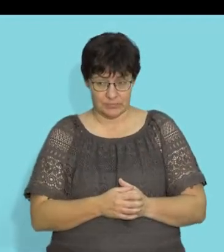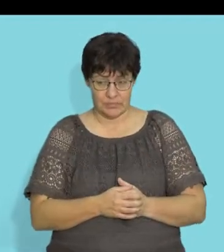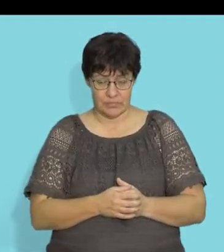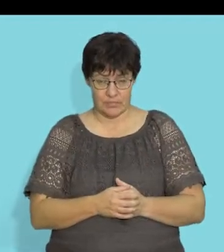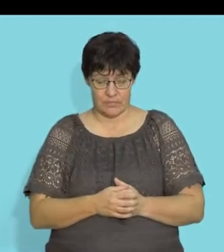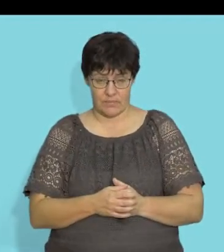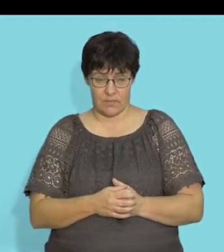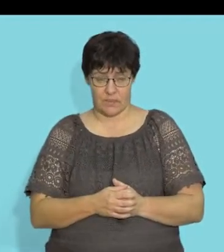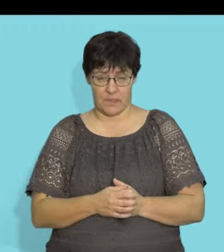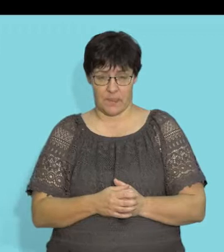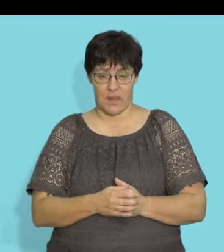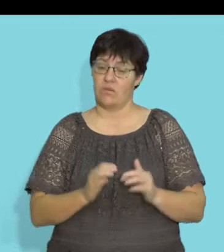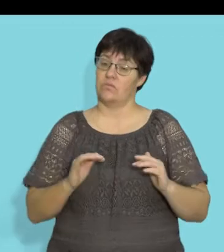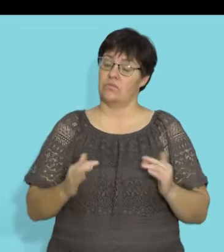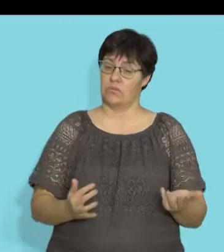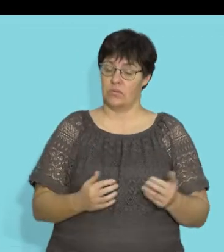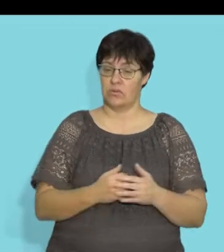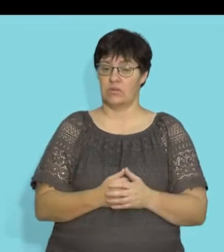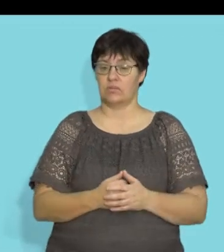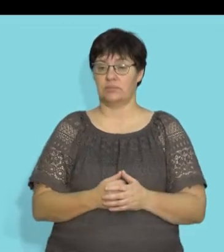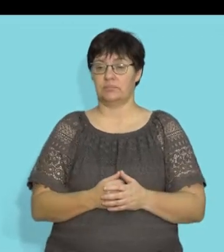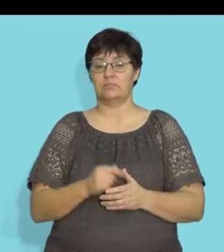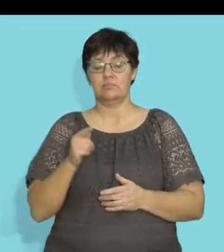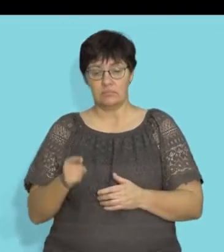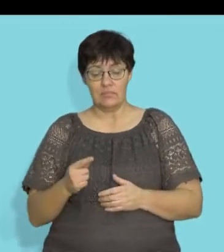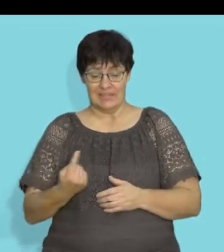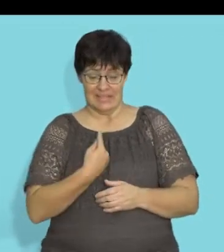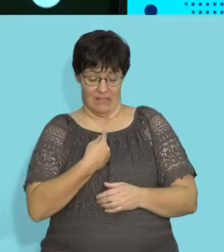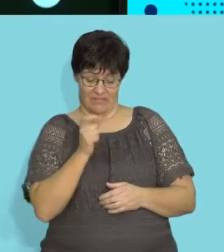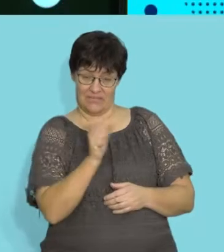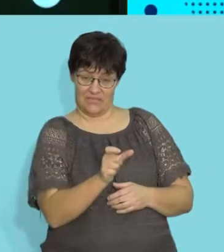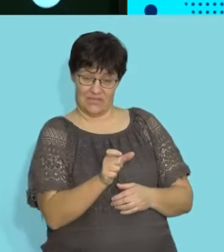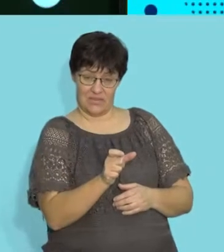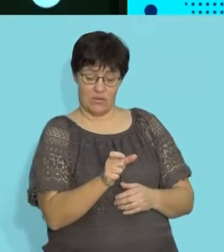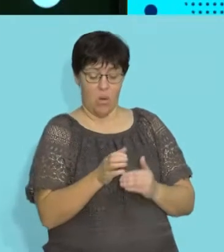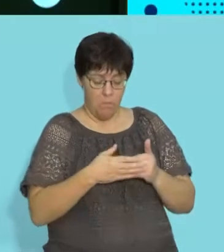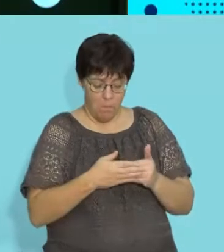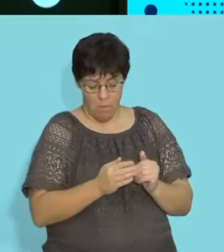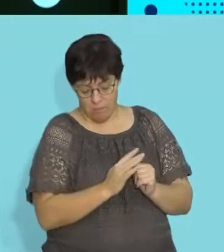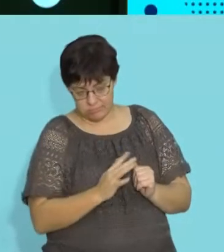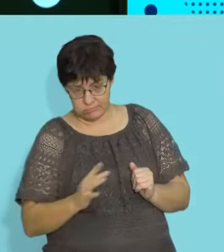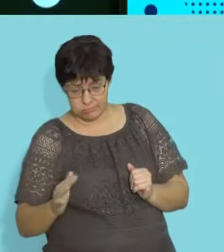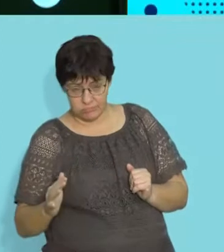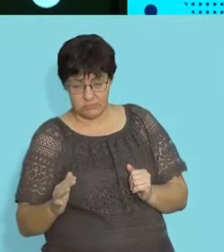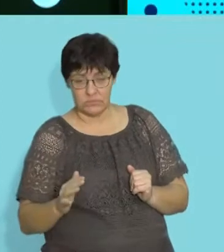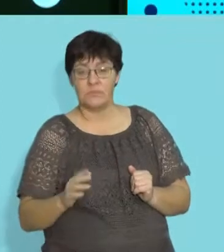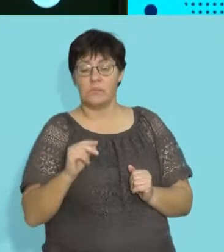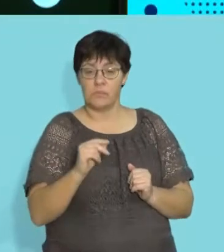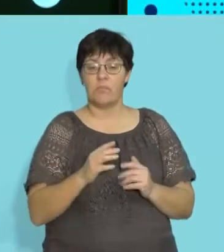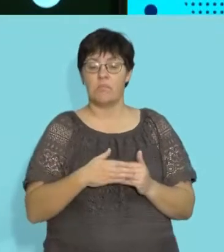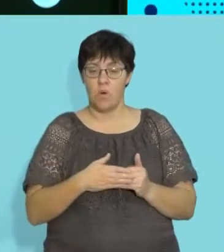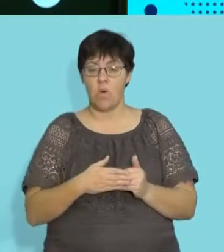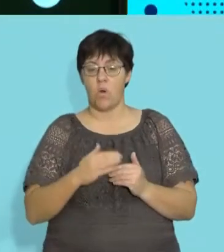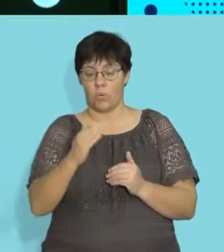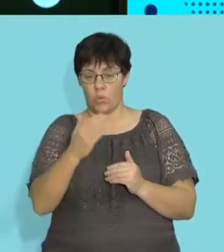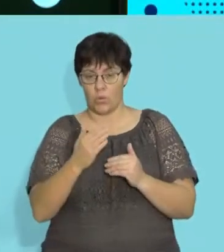4. So everyone, as the terms themselves, as they went on and on and on, the terms